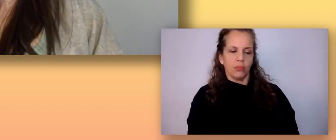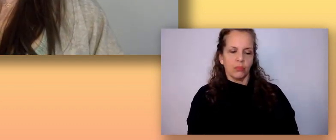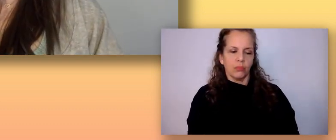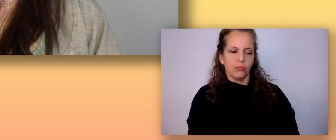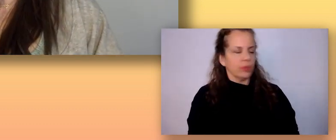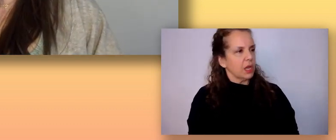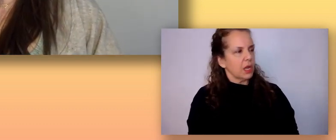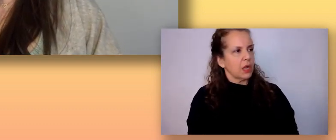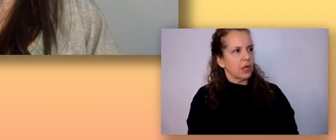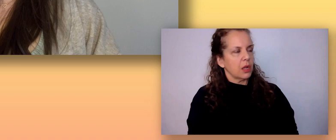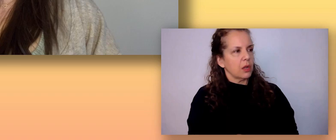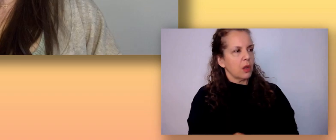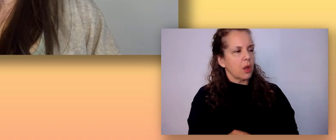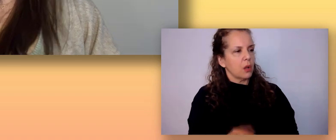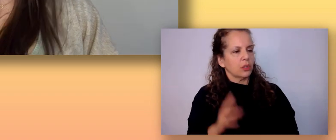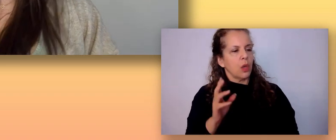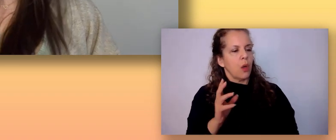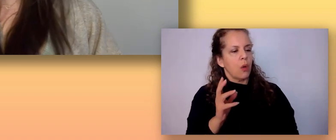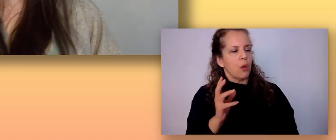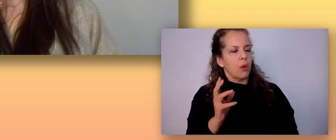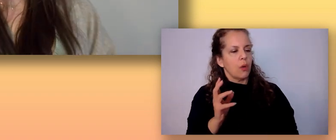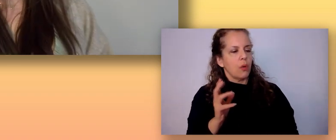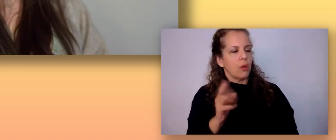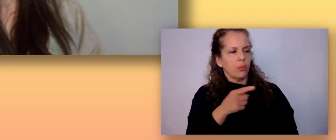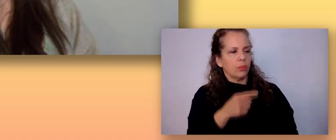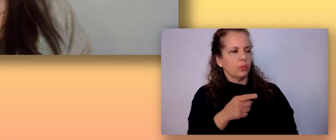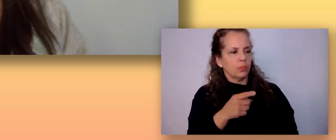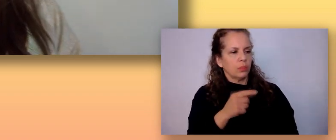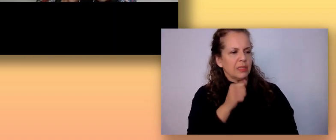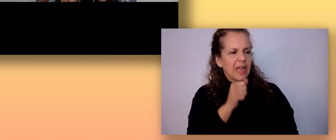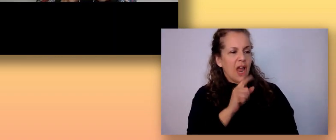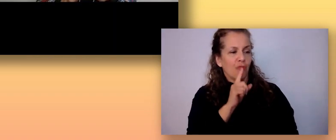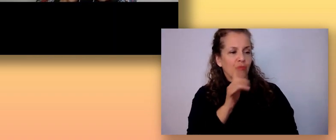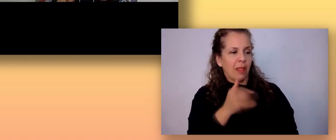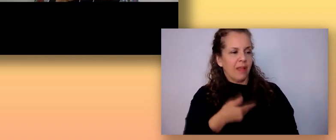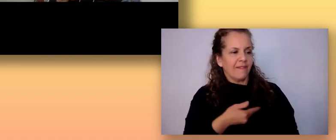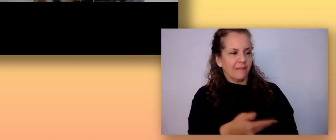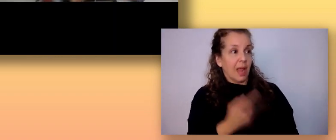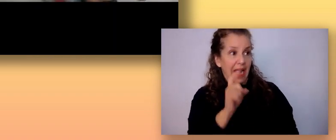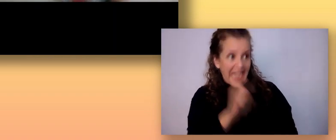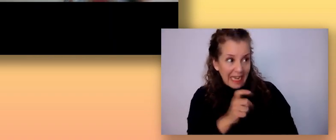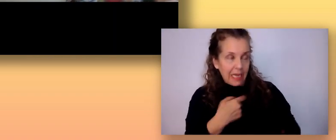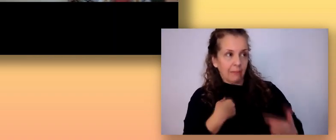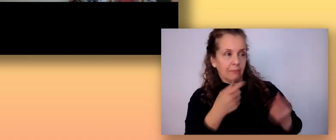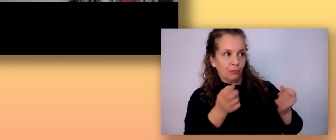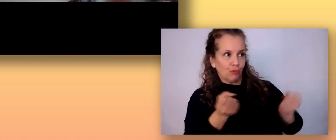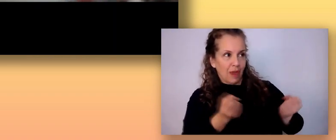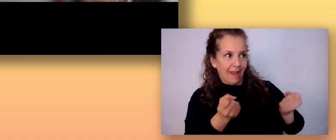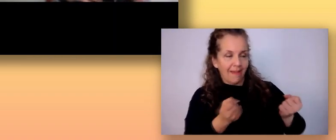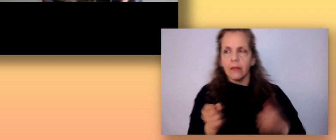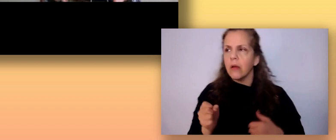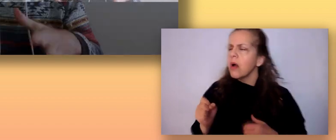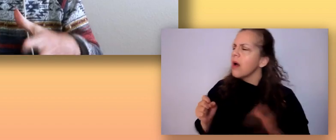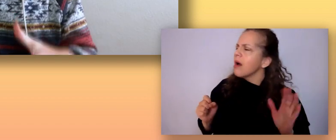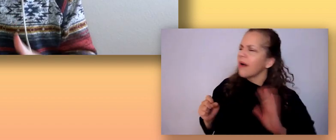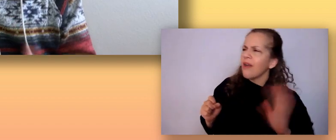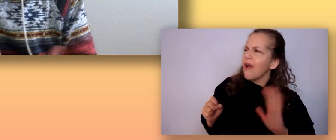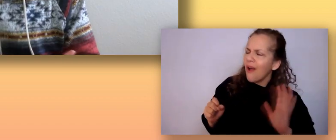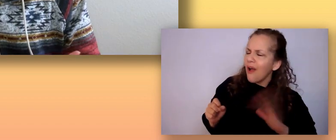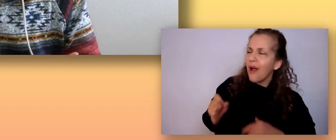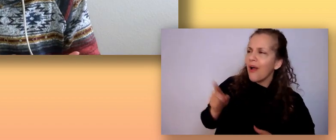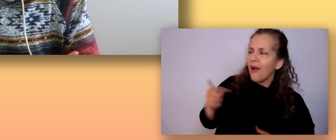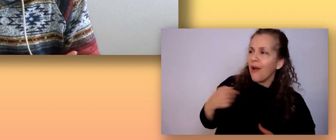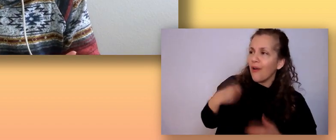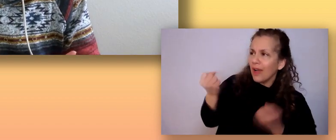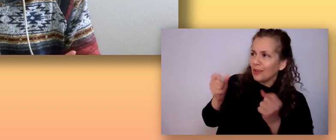Oh. So it's like I'm not really invited at all. What? No. You know I